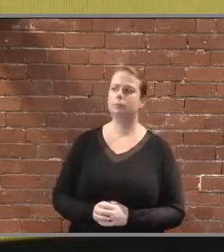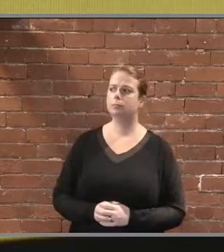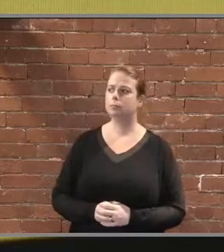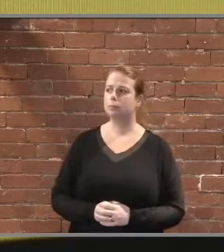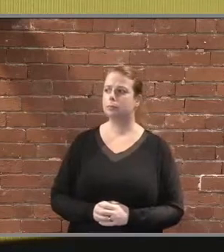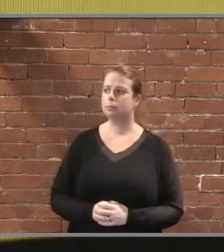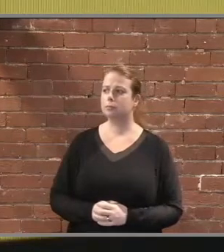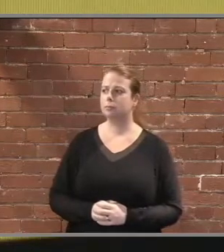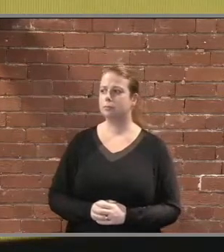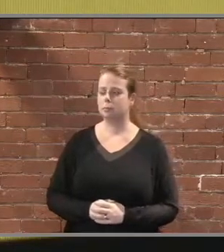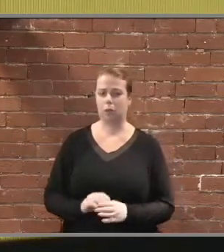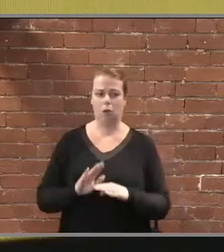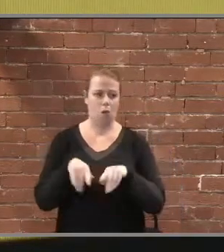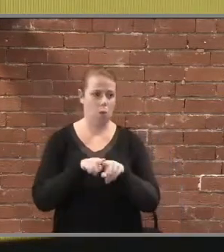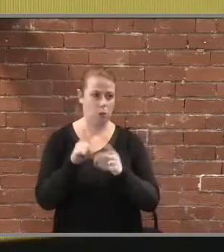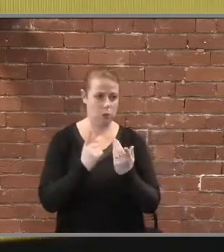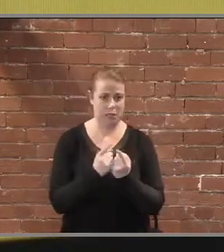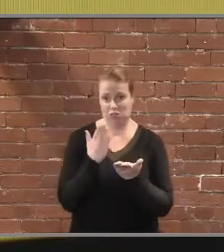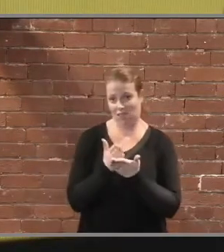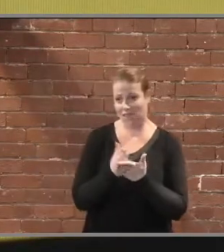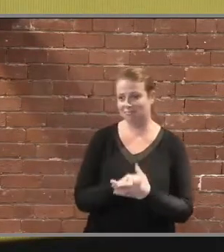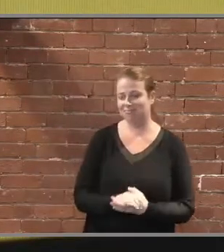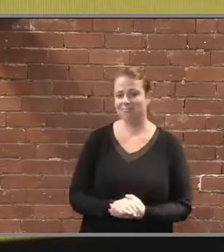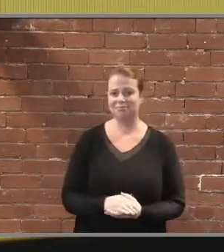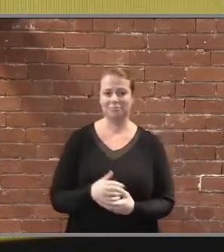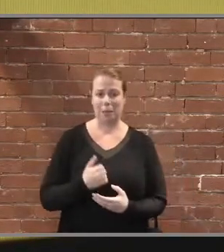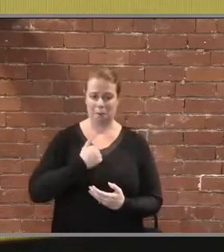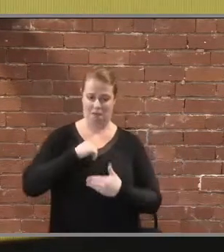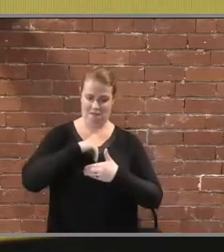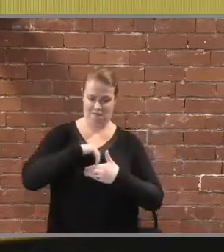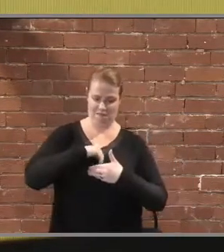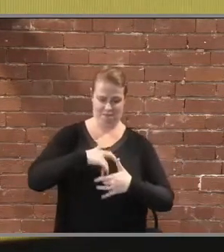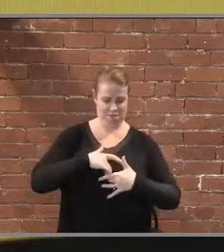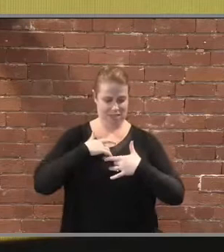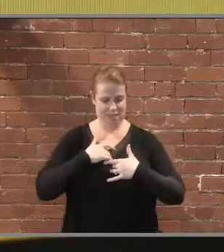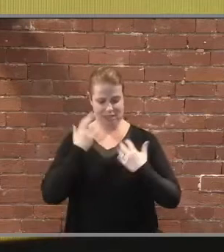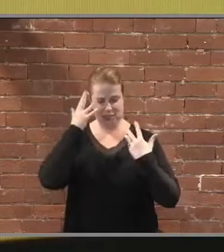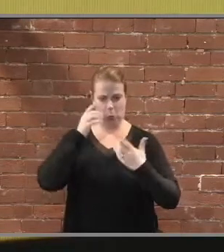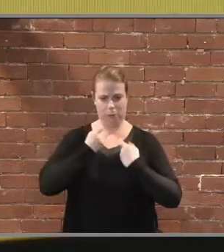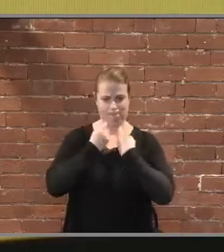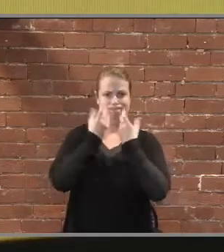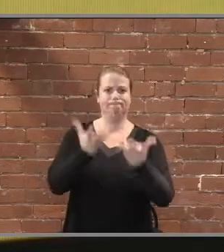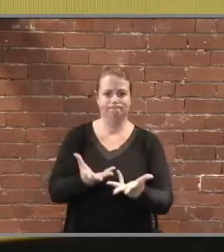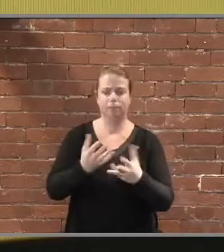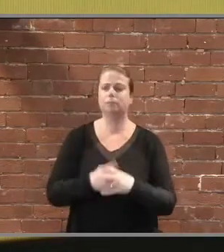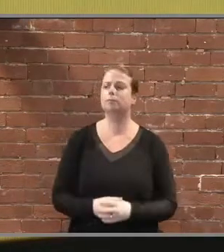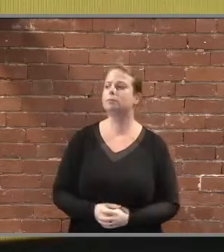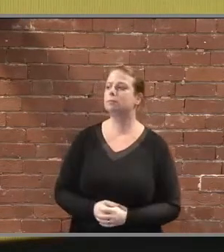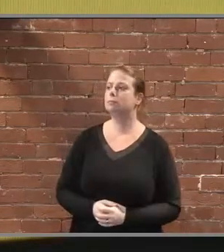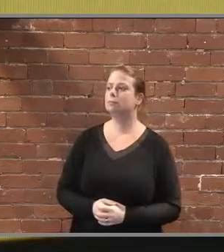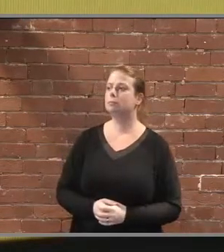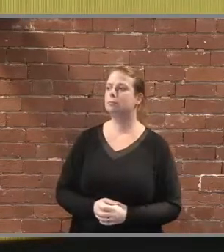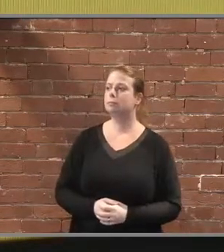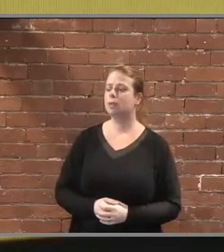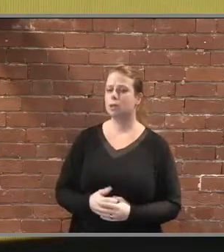about just about anything, really, like however I'm feeling and whatever I'm thinking, I definitely take that